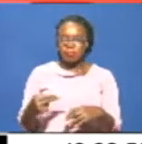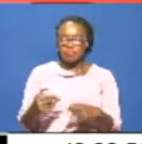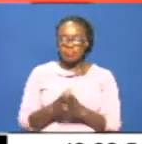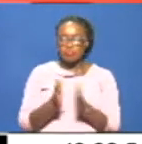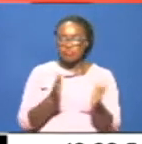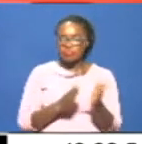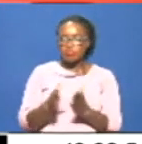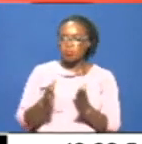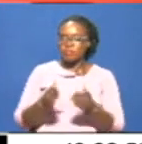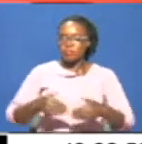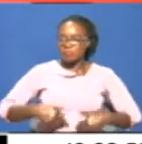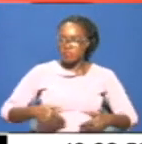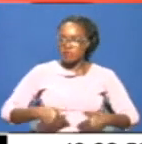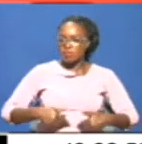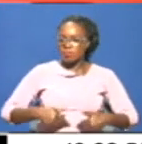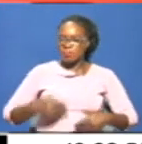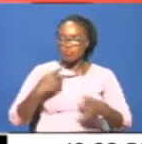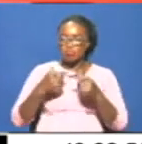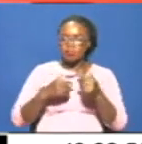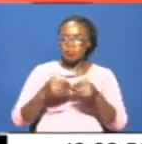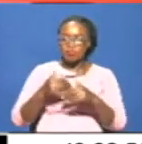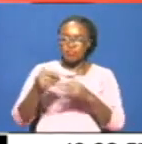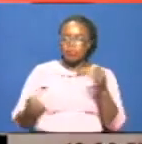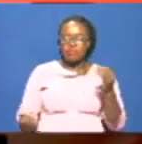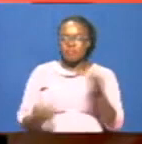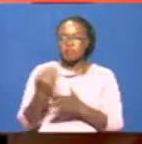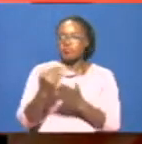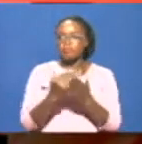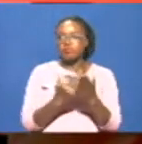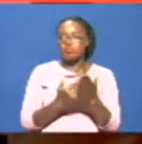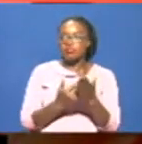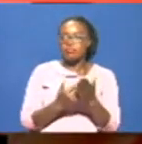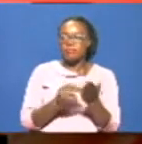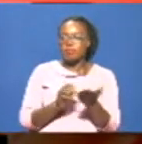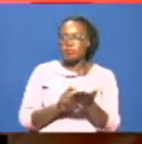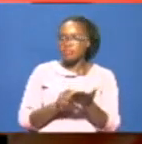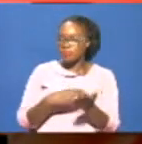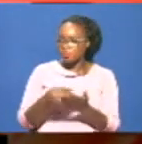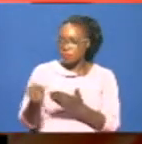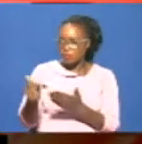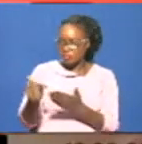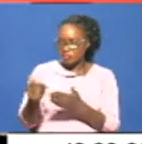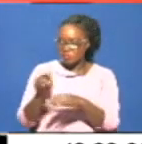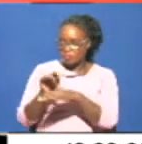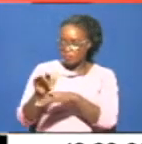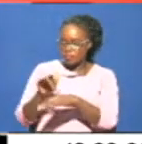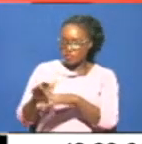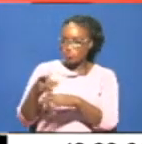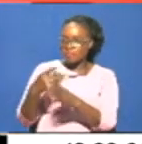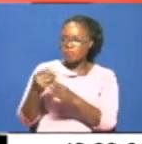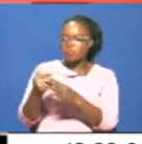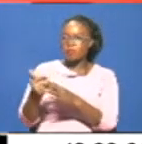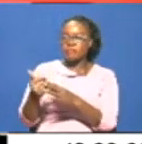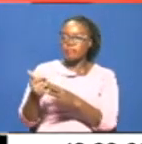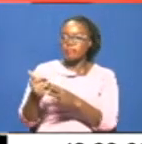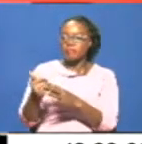Profesa Margaret Kobia, akizungumza baada ya kuzinduliwa mpango wa kuwatumia fedha jamii ama Wakenya walioathirika na